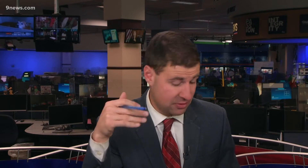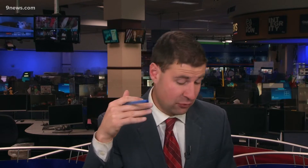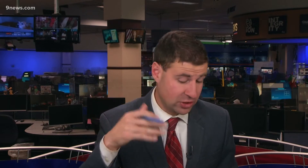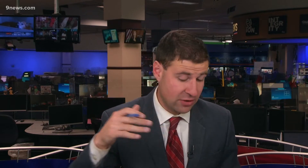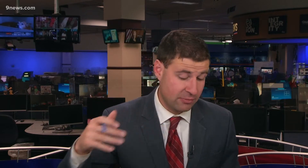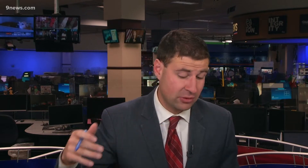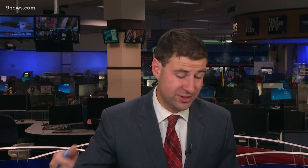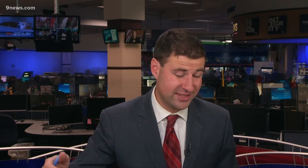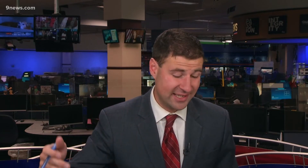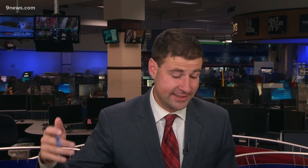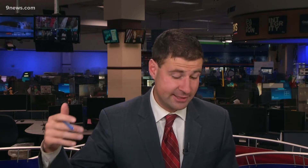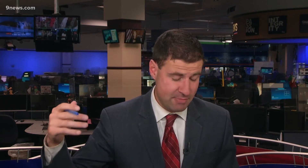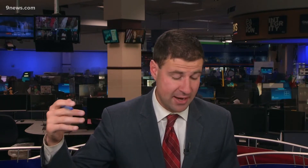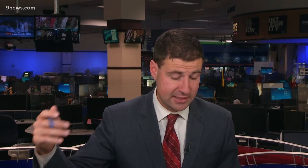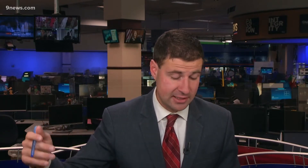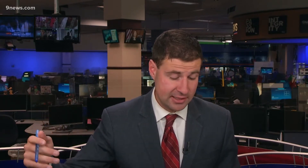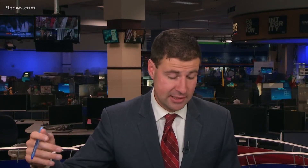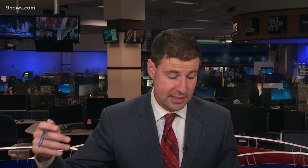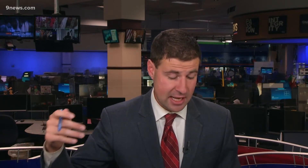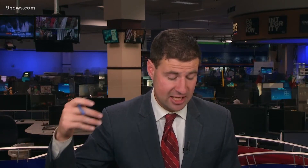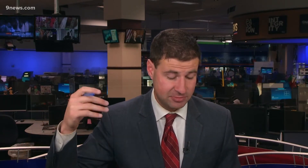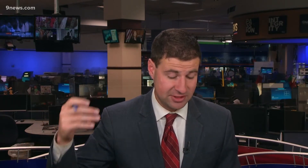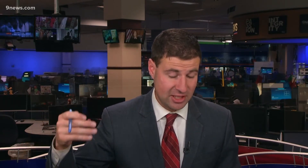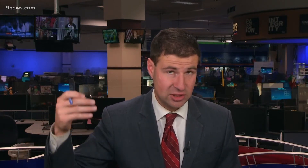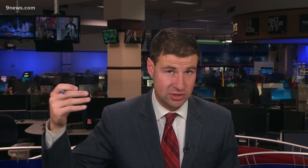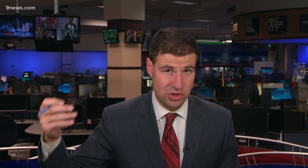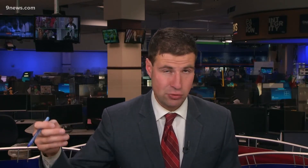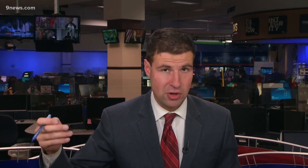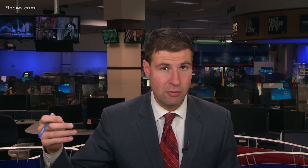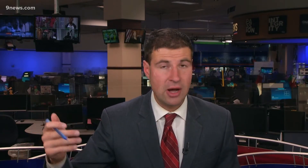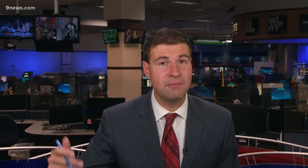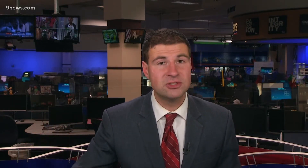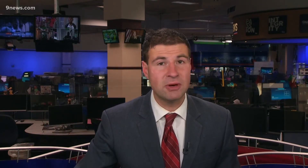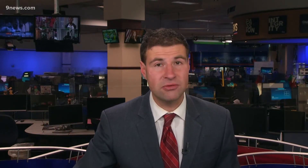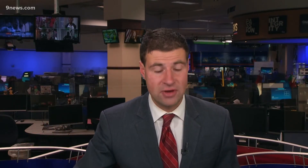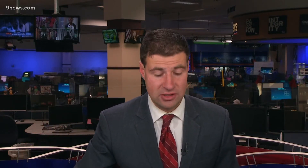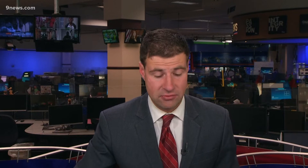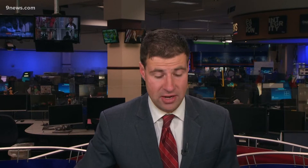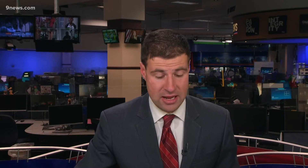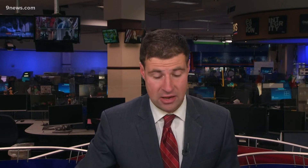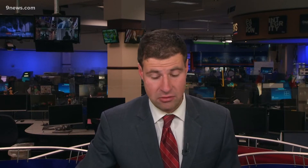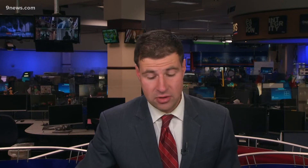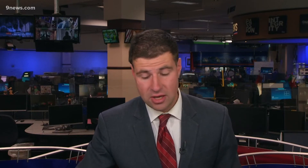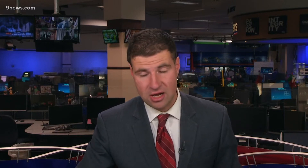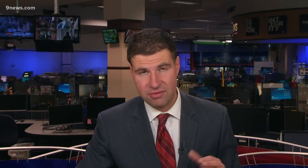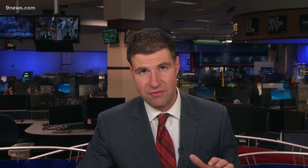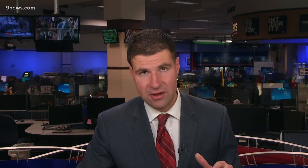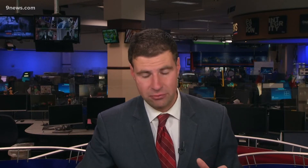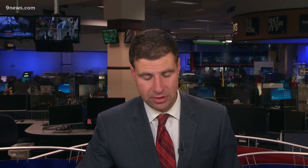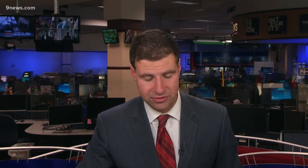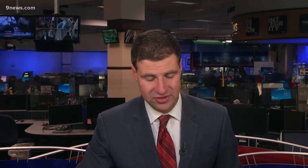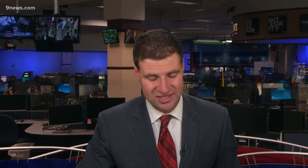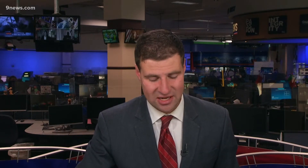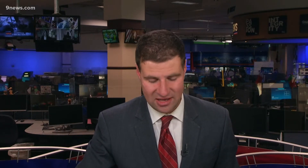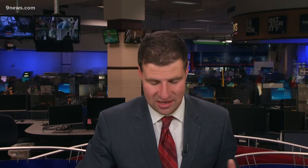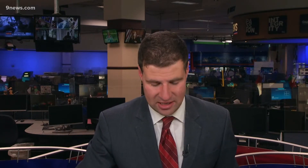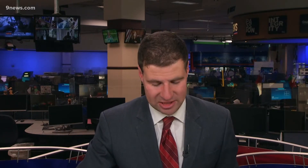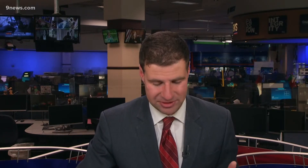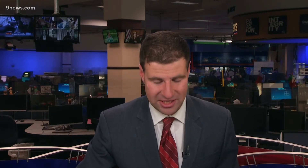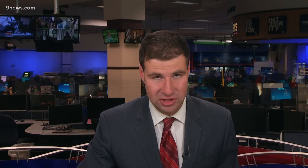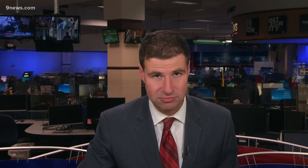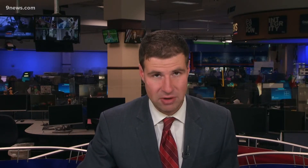have. Unfortunately, Governor Polis does expect hospitalizations to go up, despite the fact that right now they've held relatively